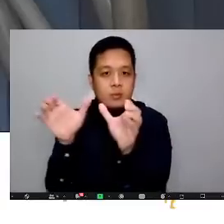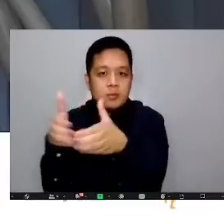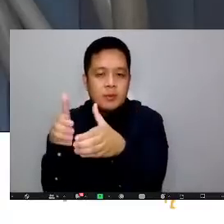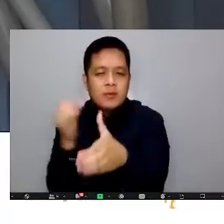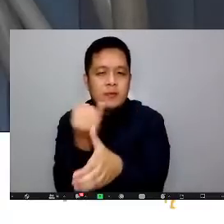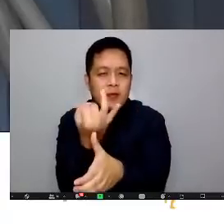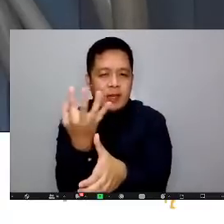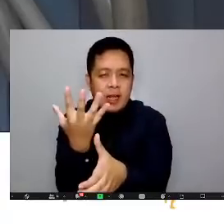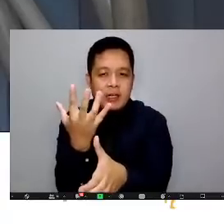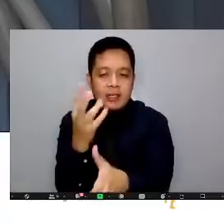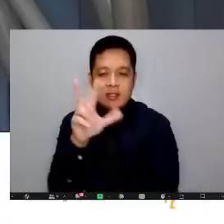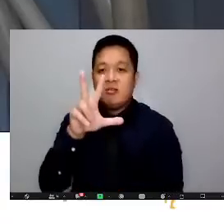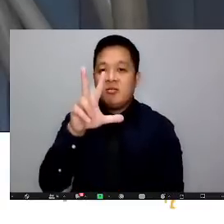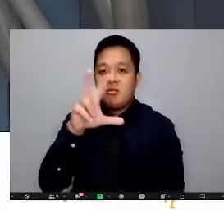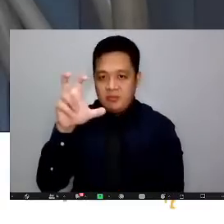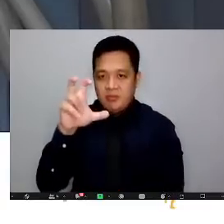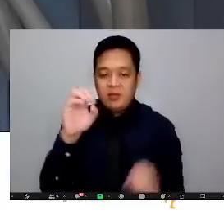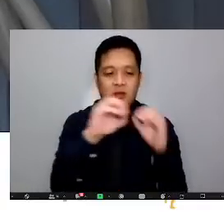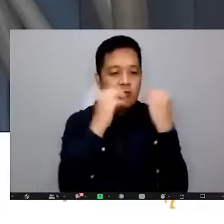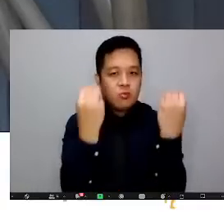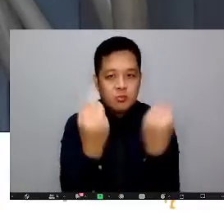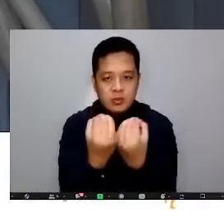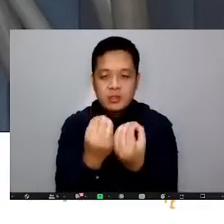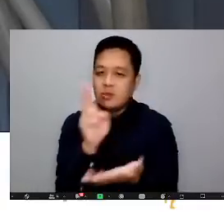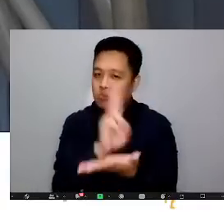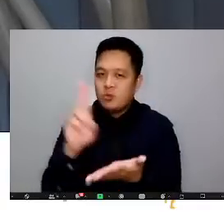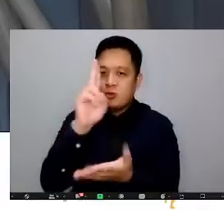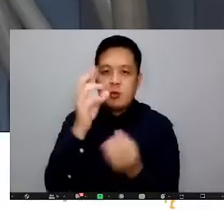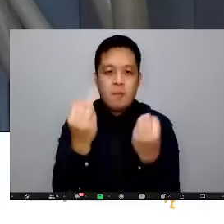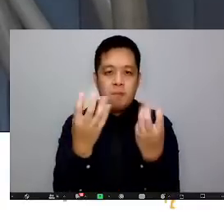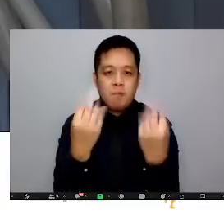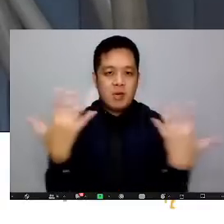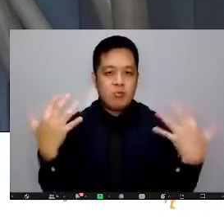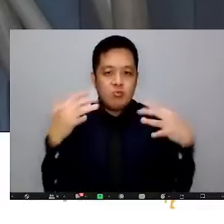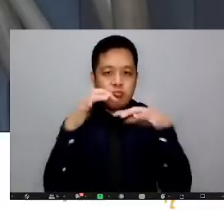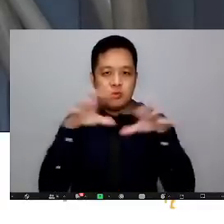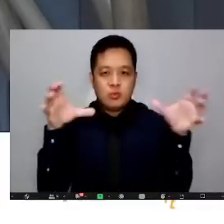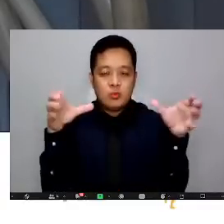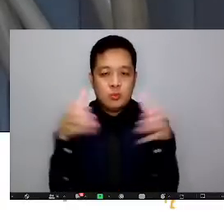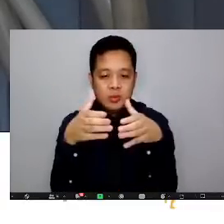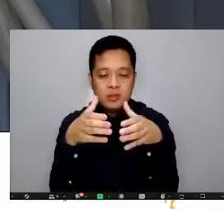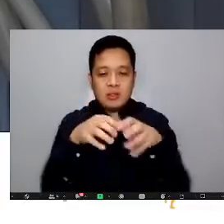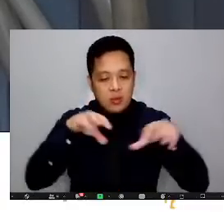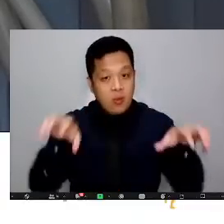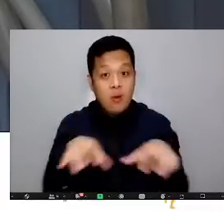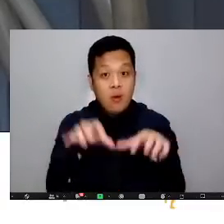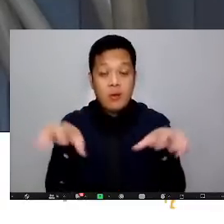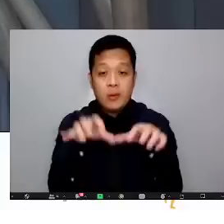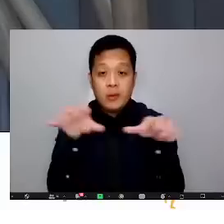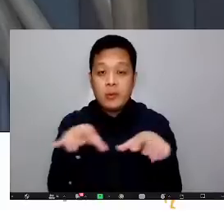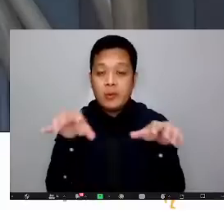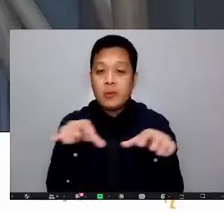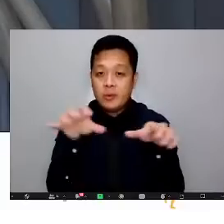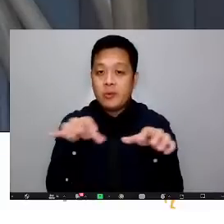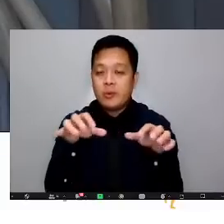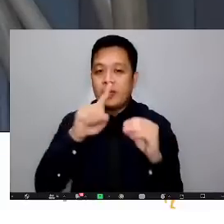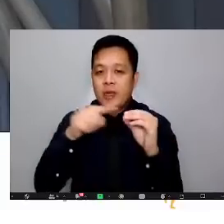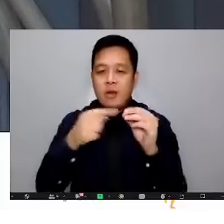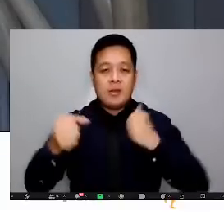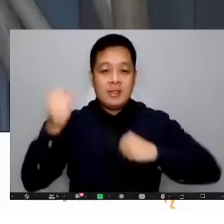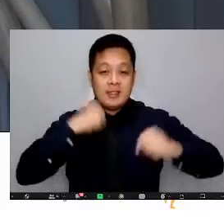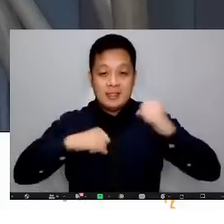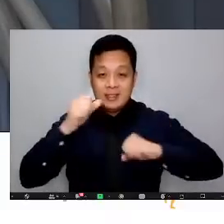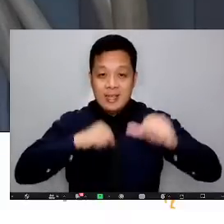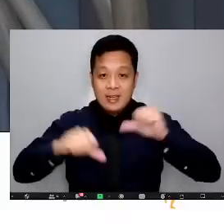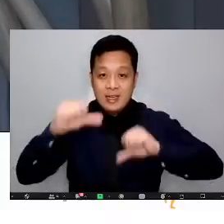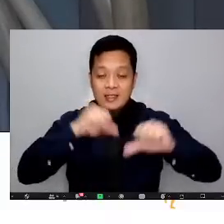universities, we all jubilated of these breakthroughs in science, technology, engineering, and